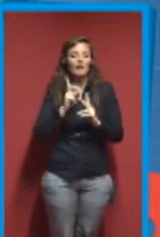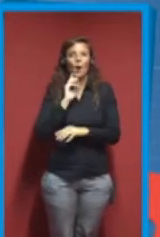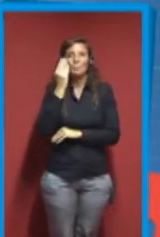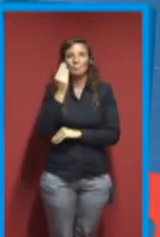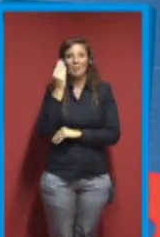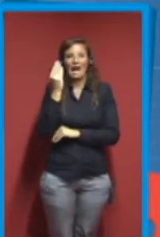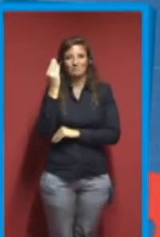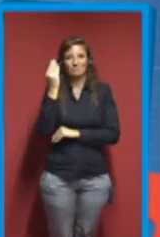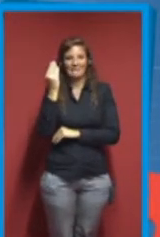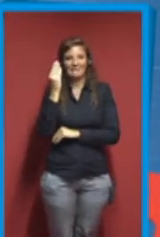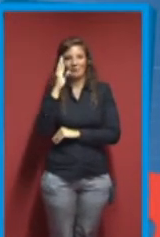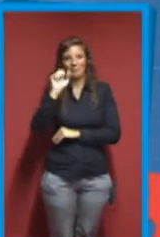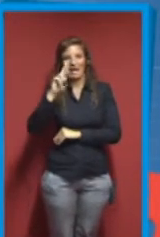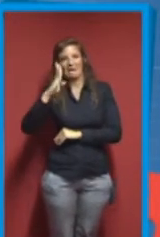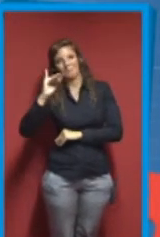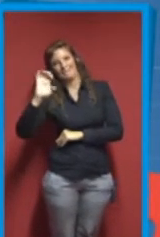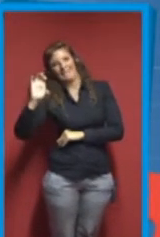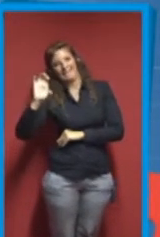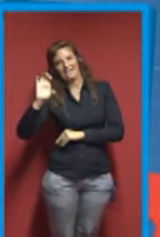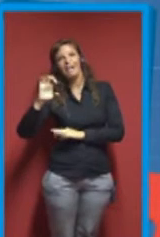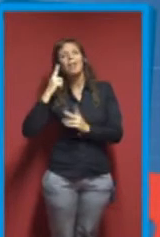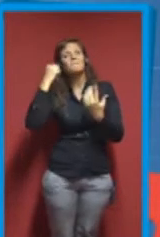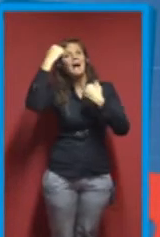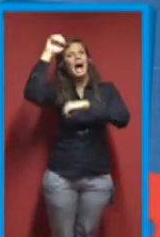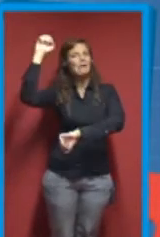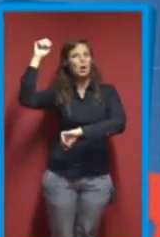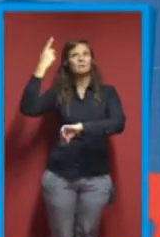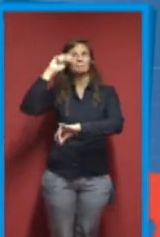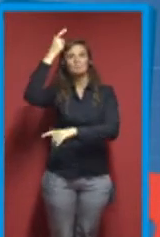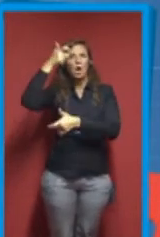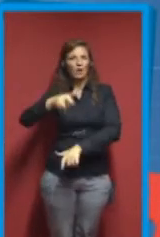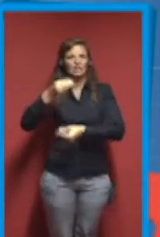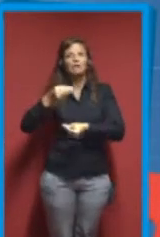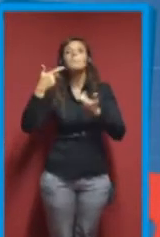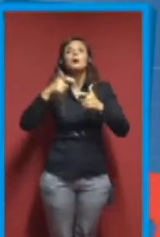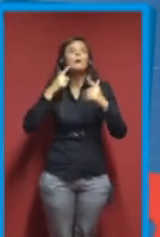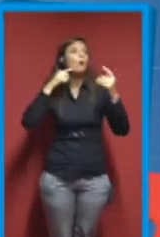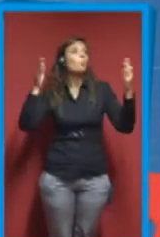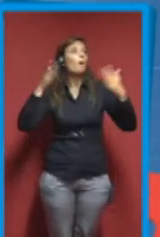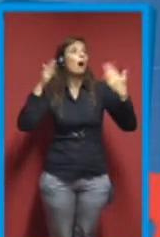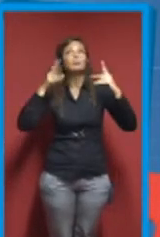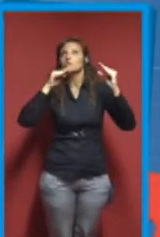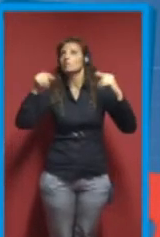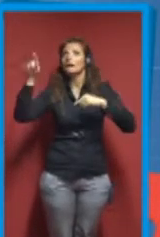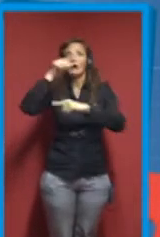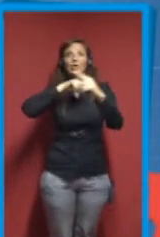in the 1950s. Toy shops are strange places. This is, I don't know which one